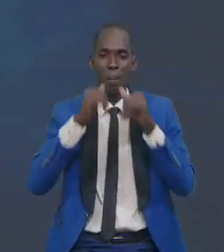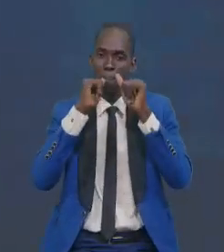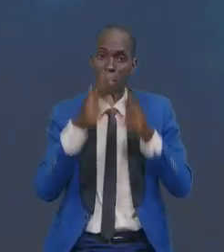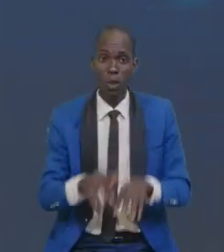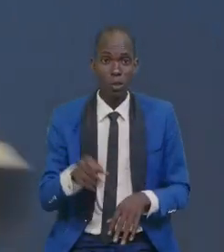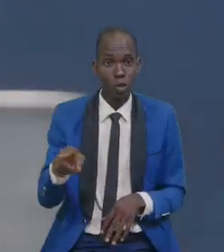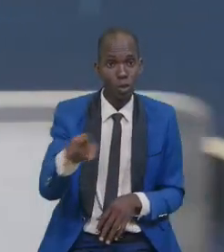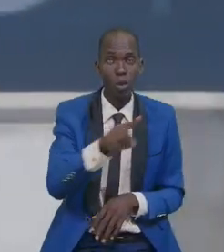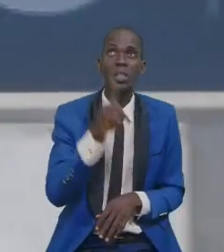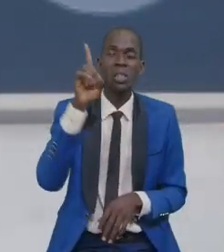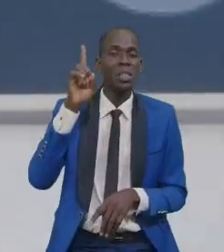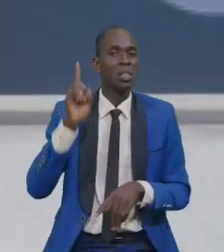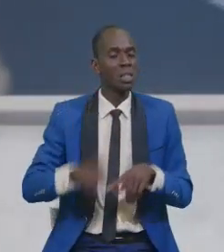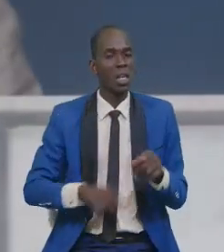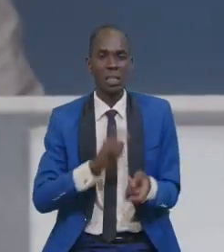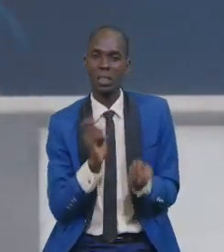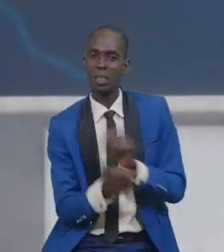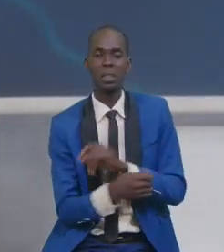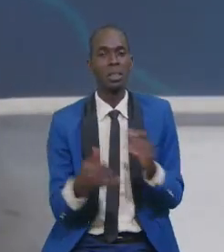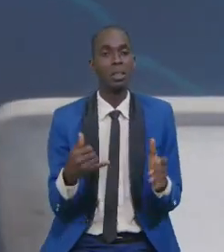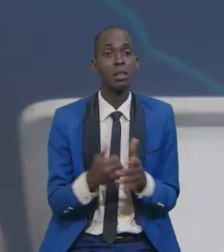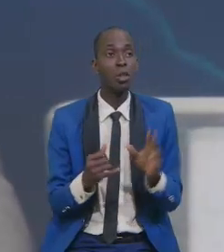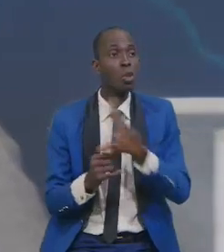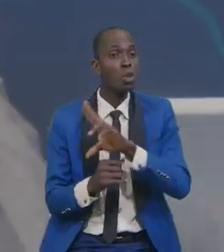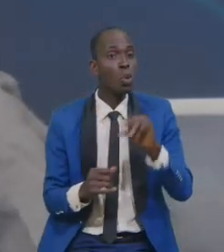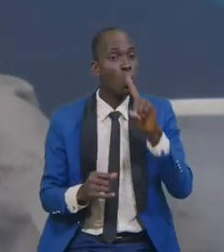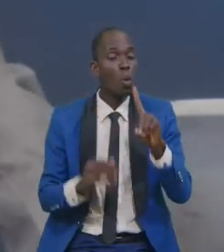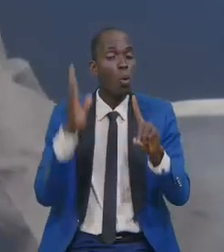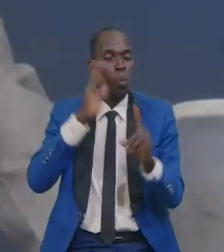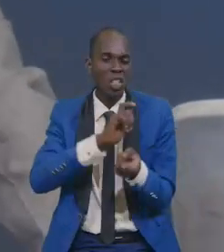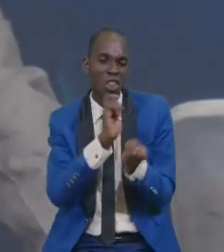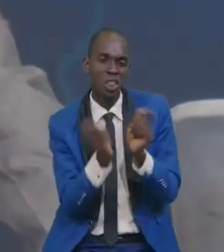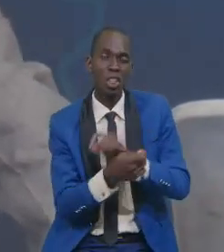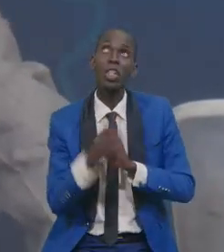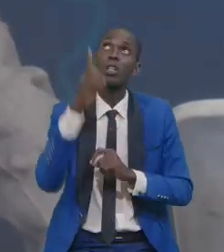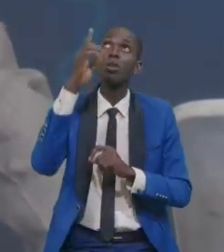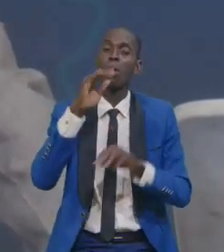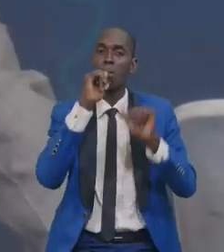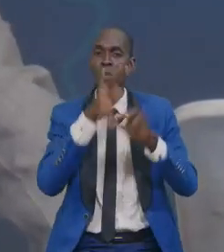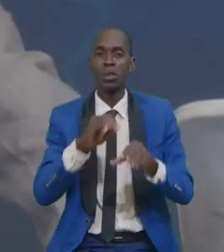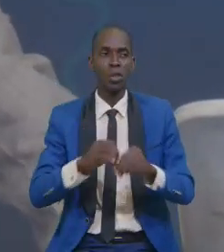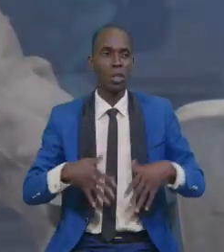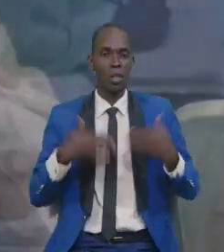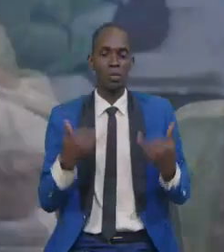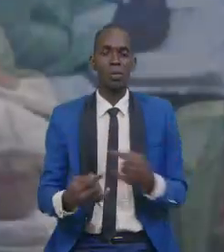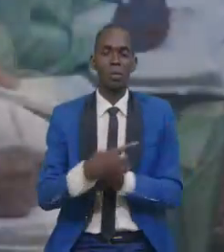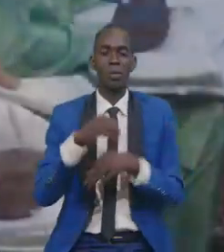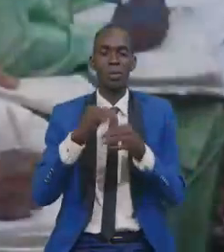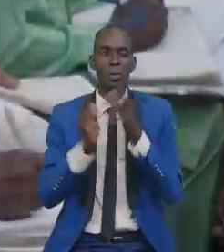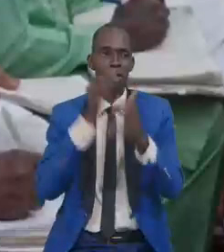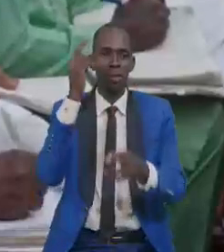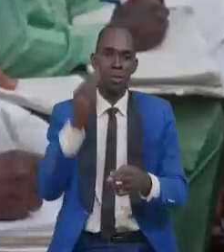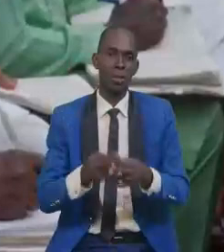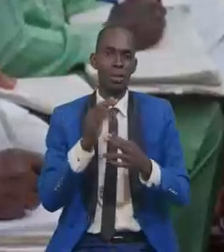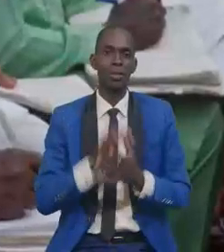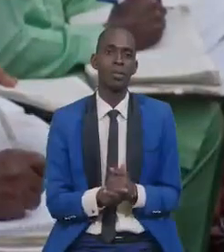it. Nothing will reverse the blessing of God in your life today, in Jesus' name.